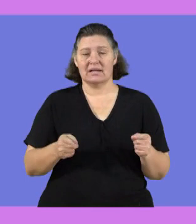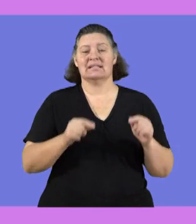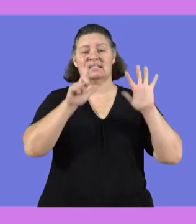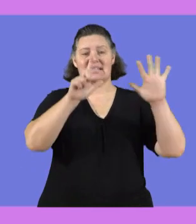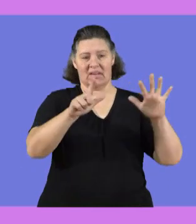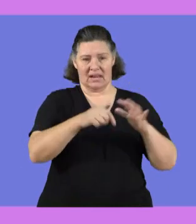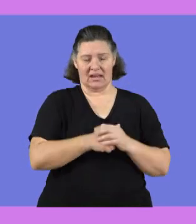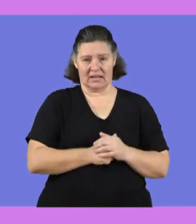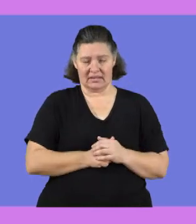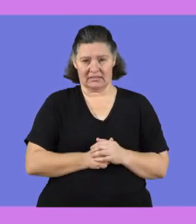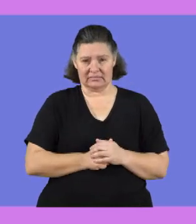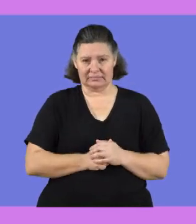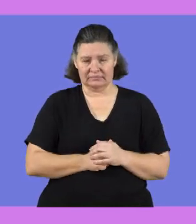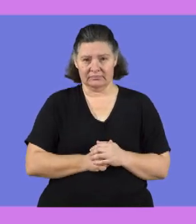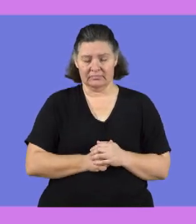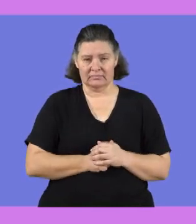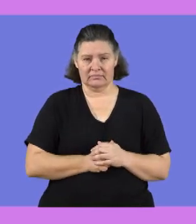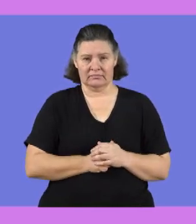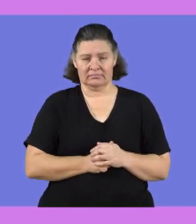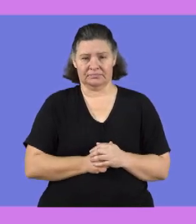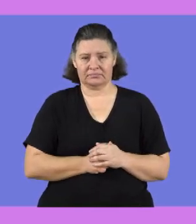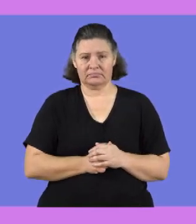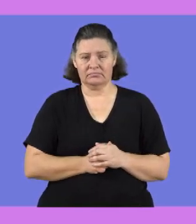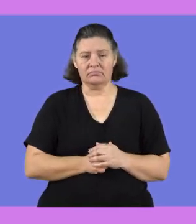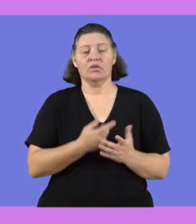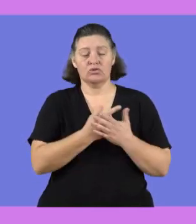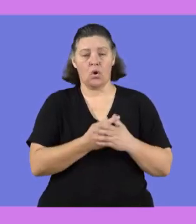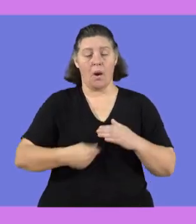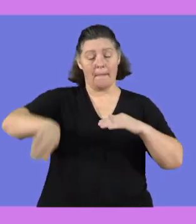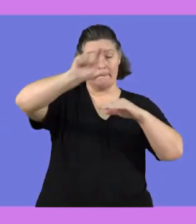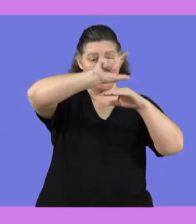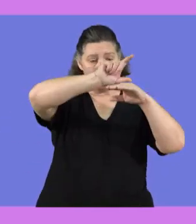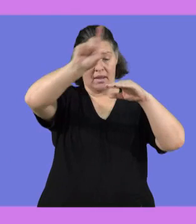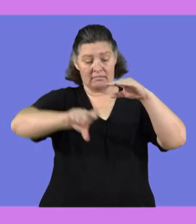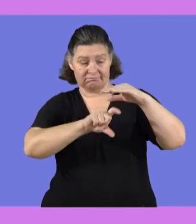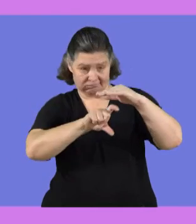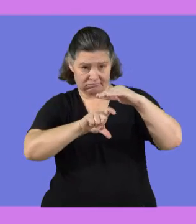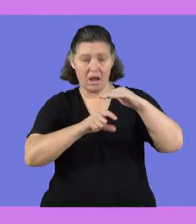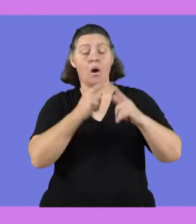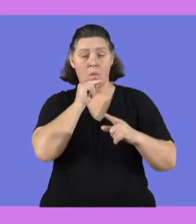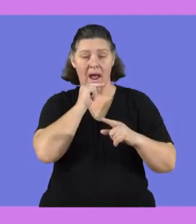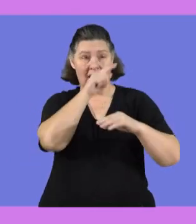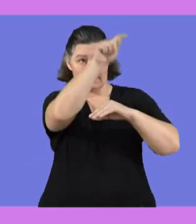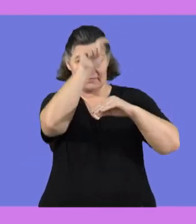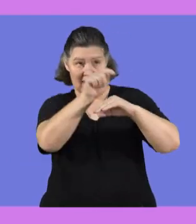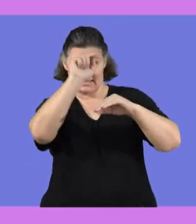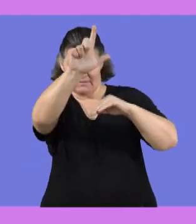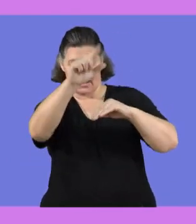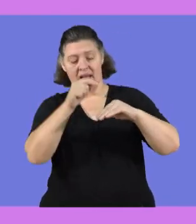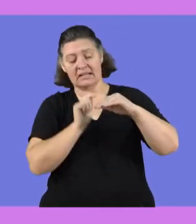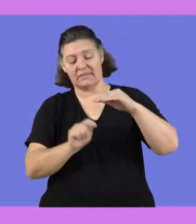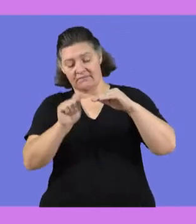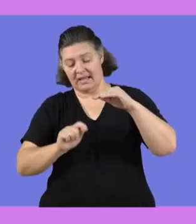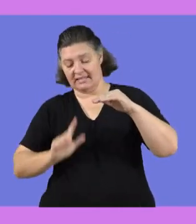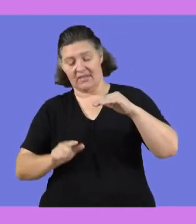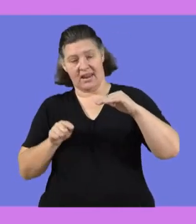sides by 7. Both the numerator and the denominator by 7.